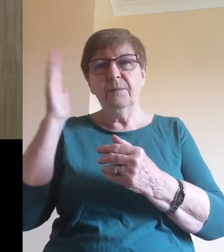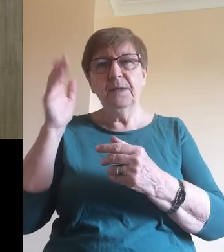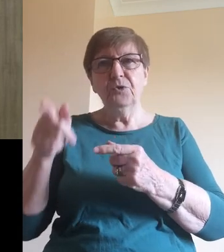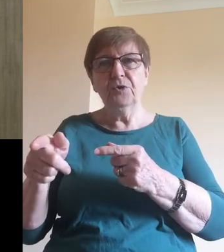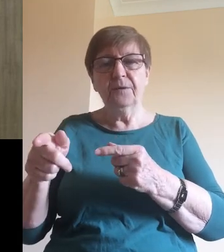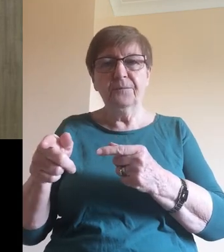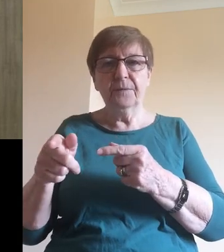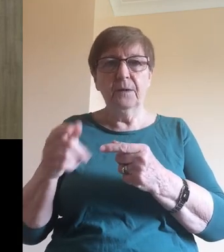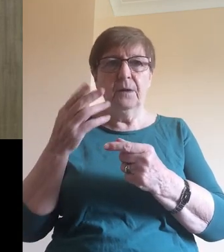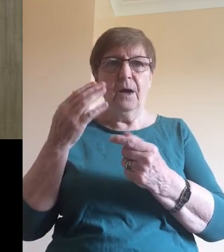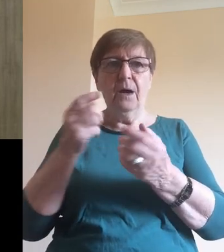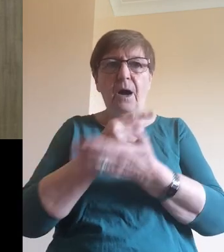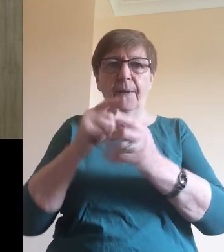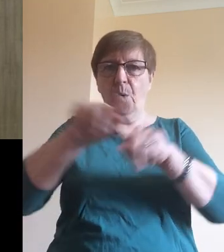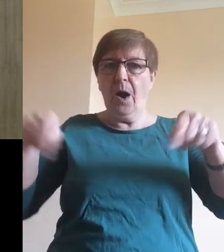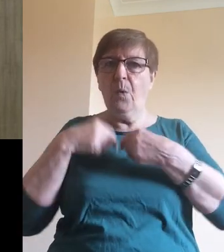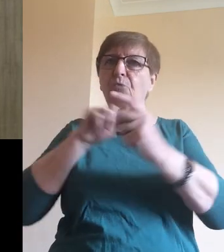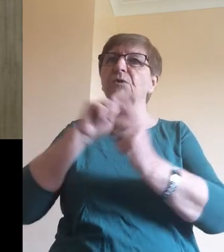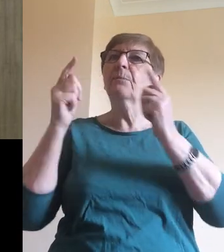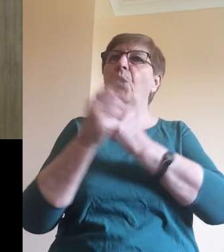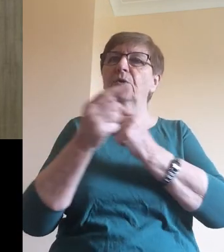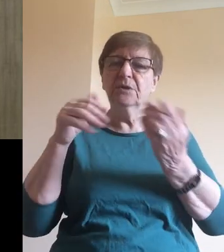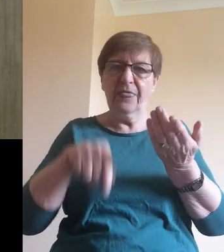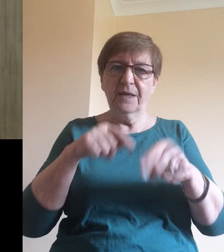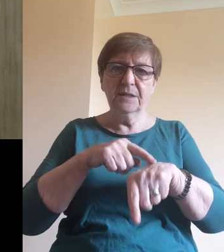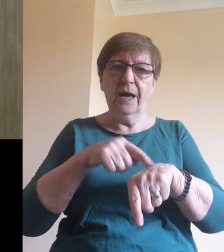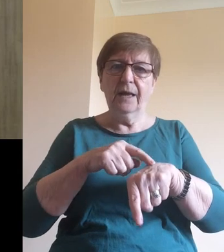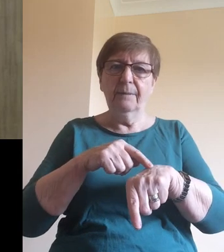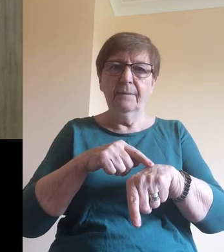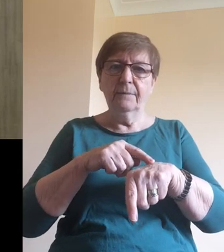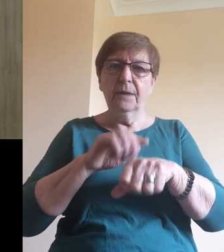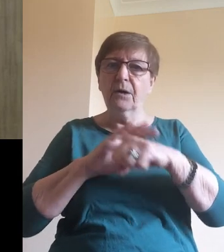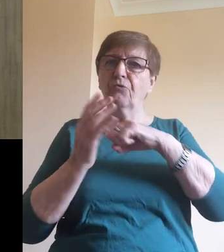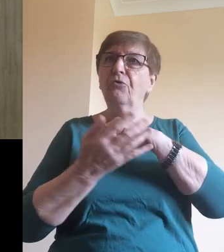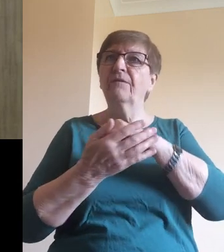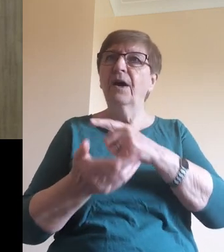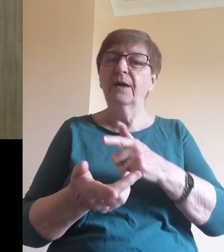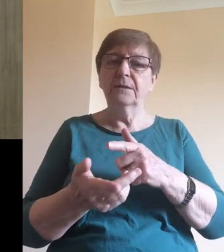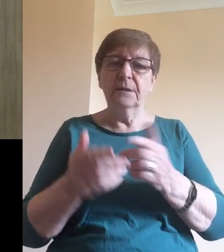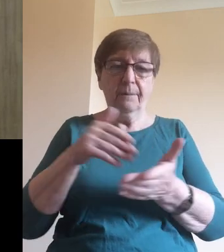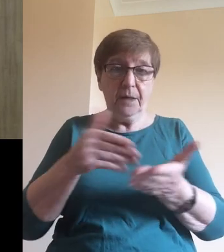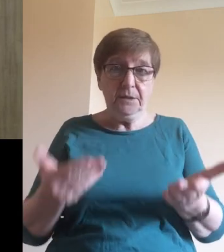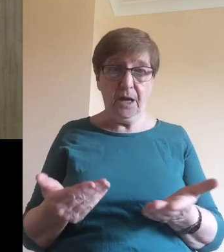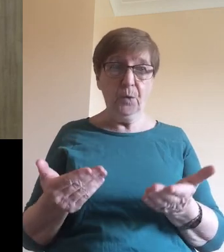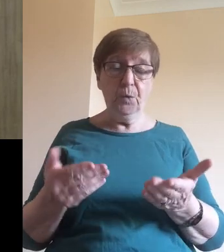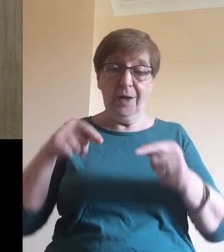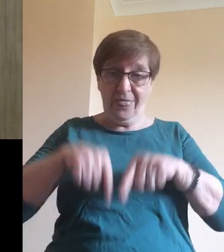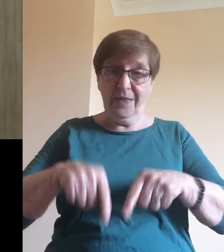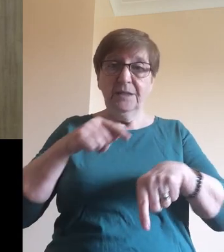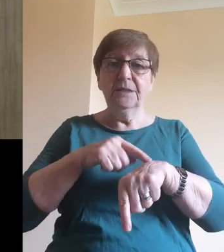response in the time of the pandemic. But for now, to say just that in these